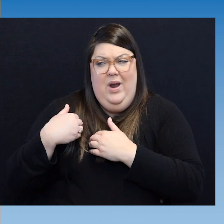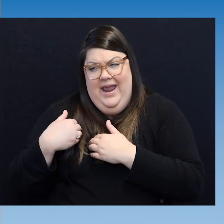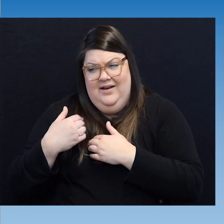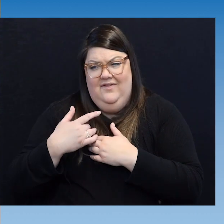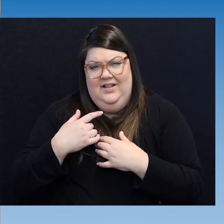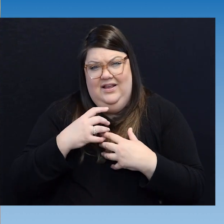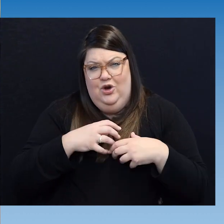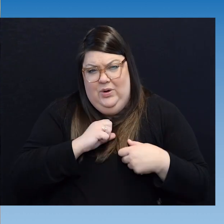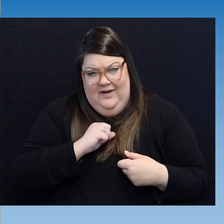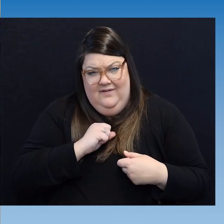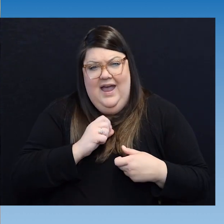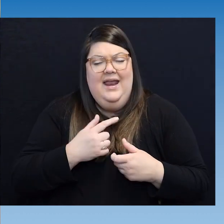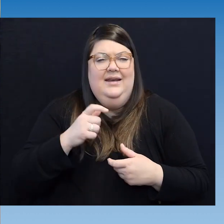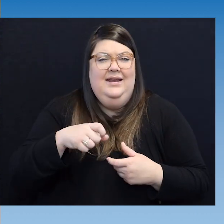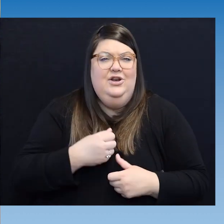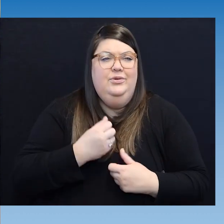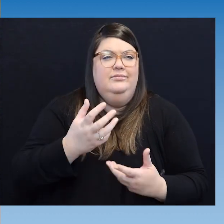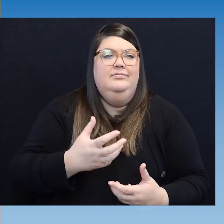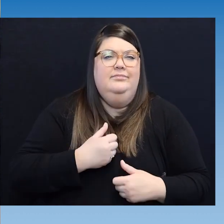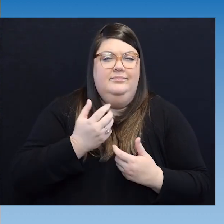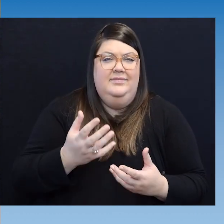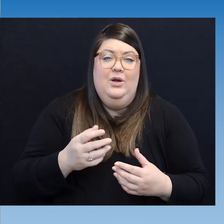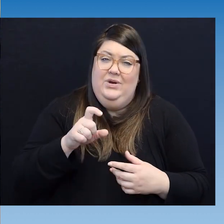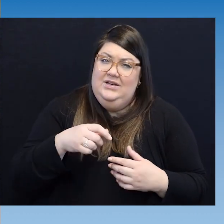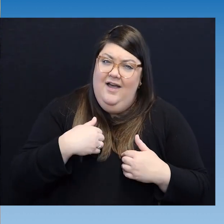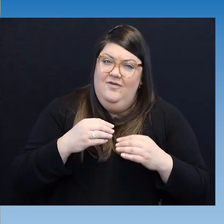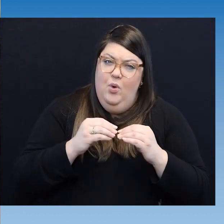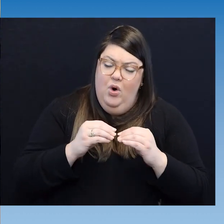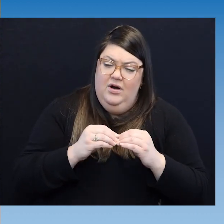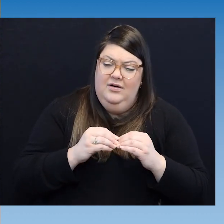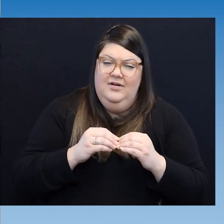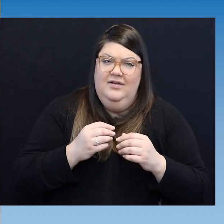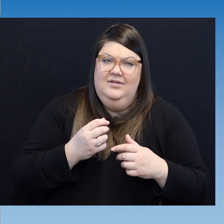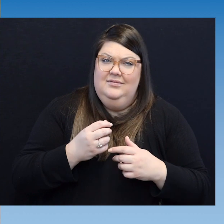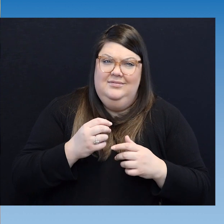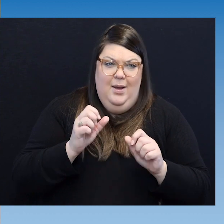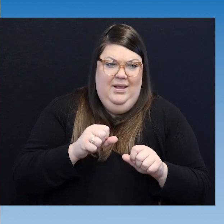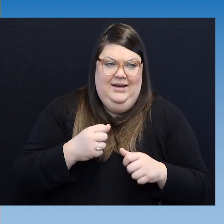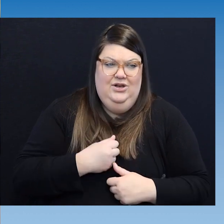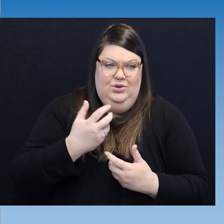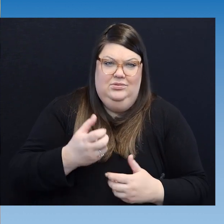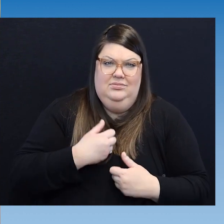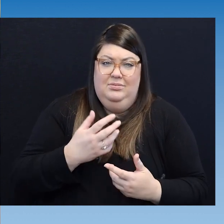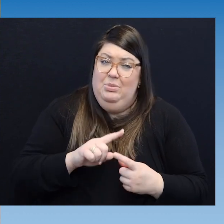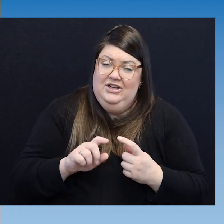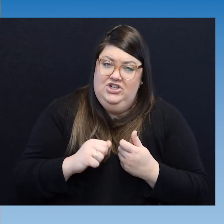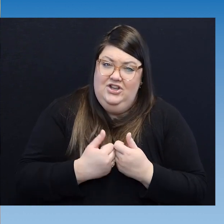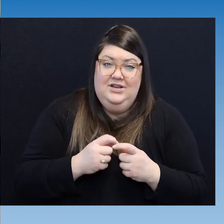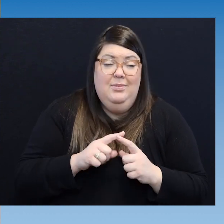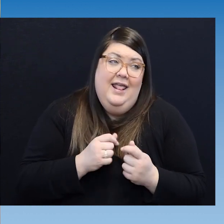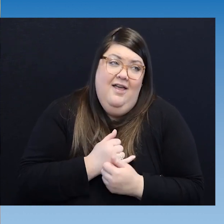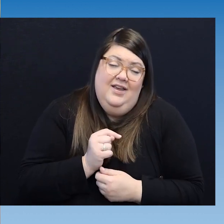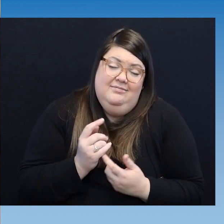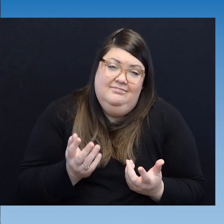I think that's what it needs to be, more of an outlet, you know, but it's challenging, but I love